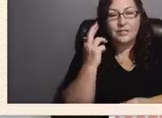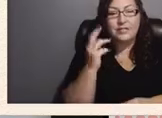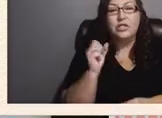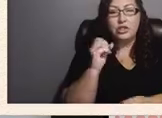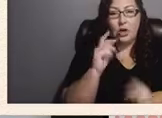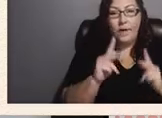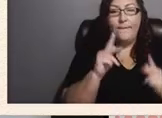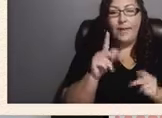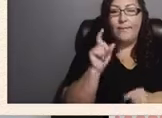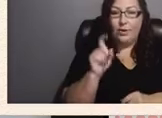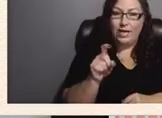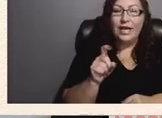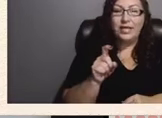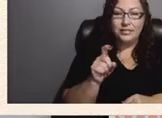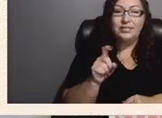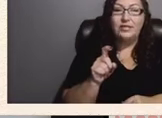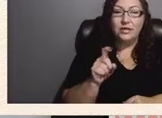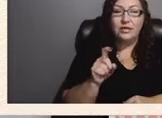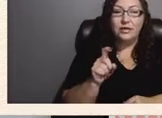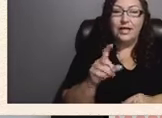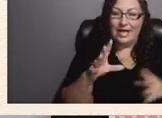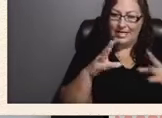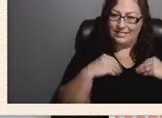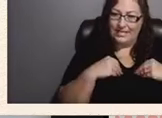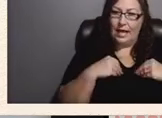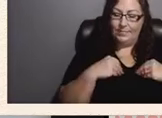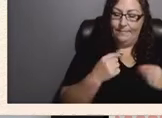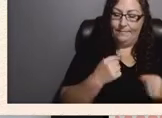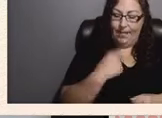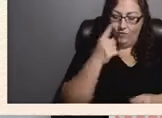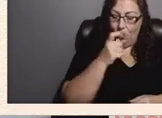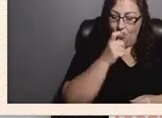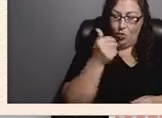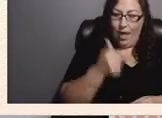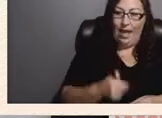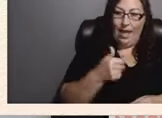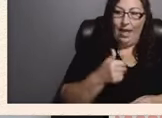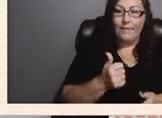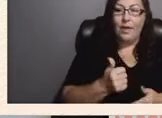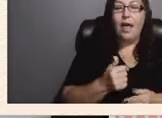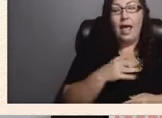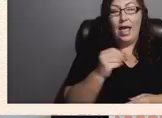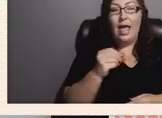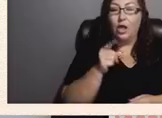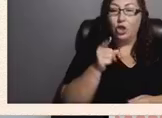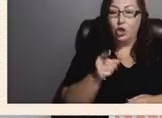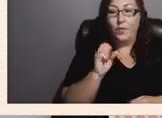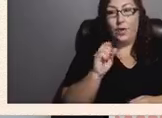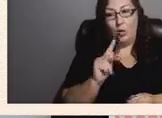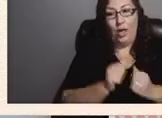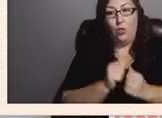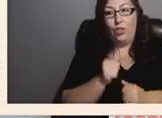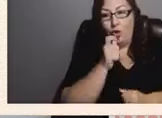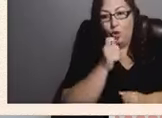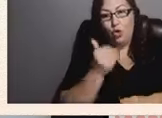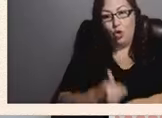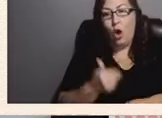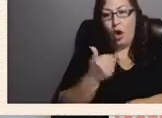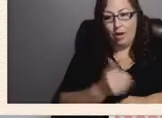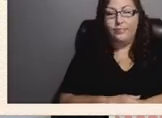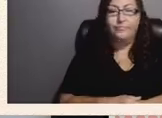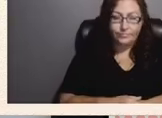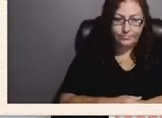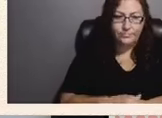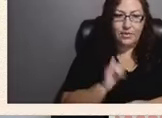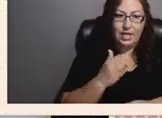to accept you for who you are and help you be okay with who you are. So that's my 2